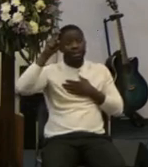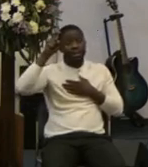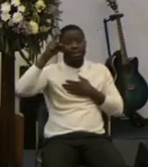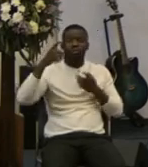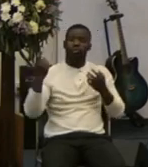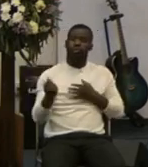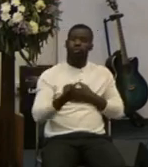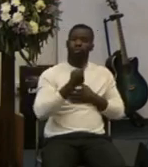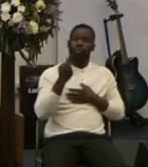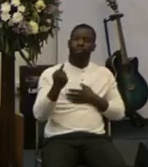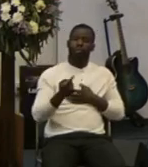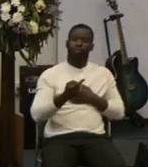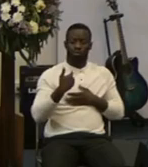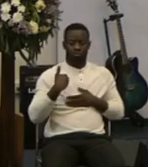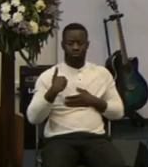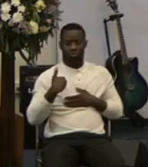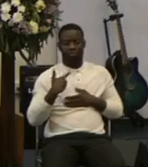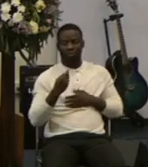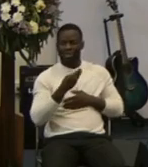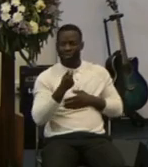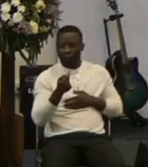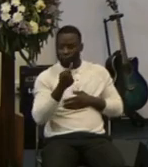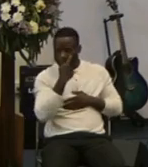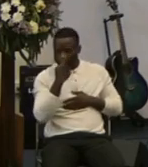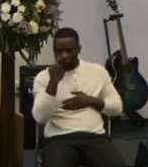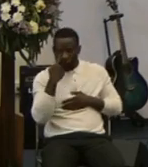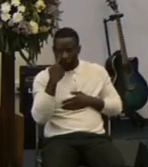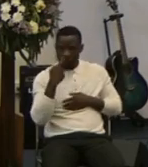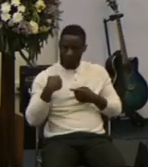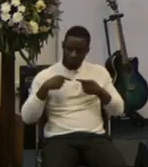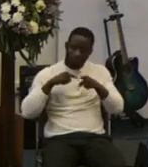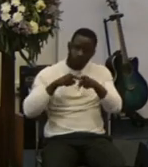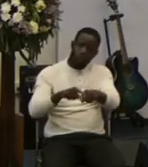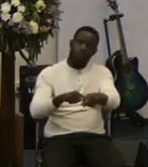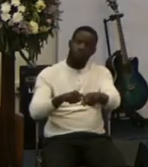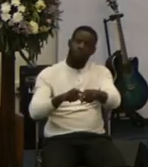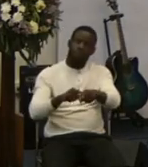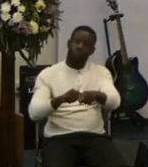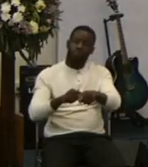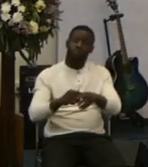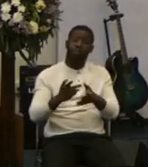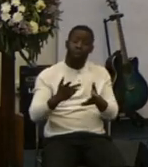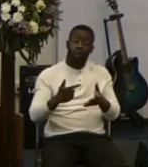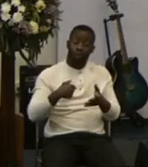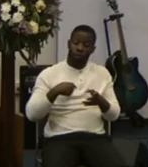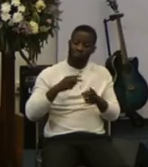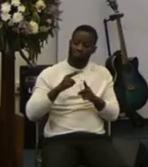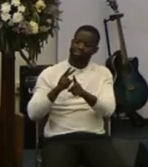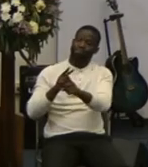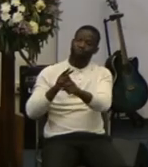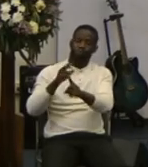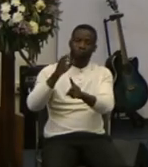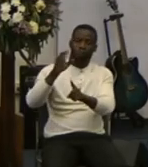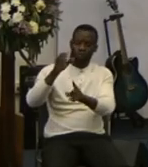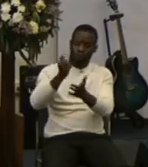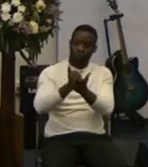who calls into our hearts and lives, calls us to follow. We look at the crucified Christ.